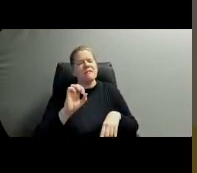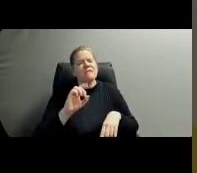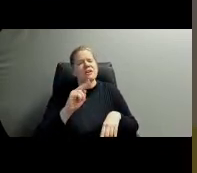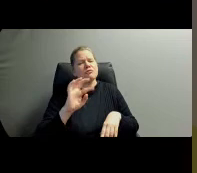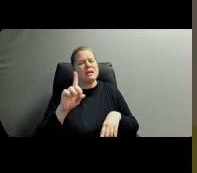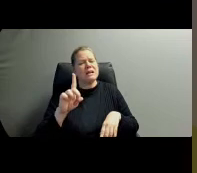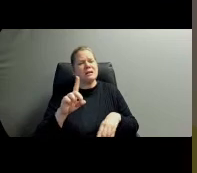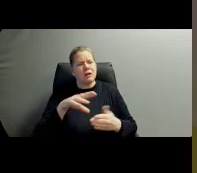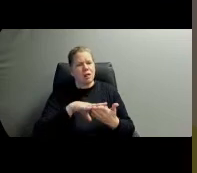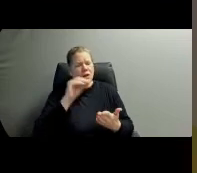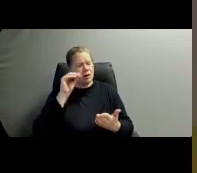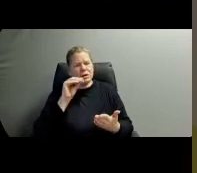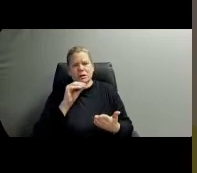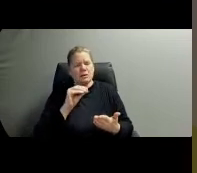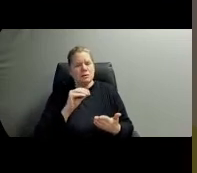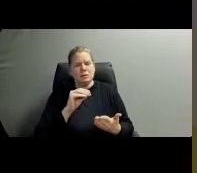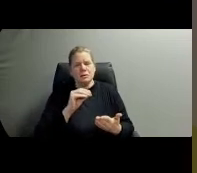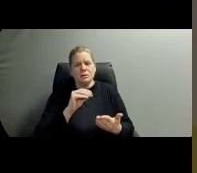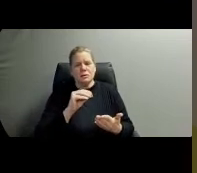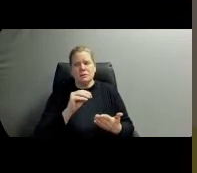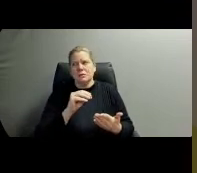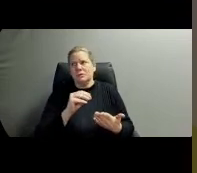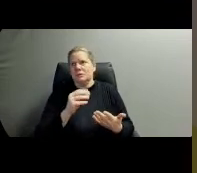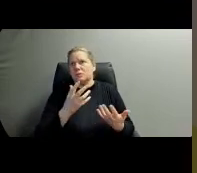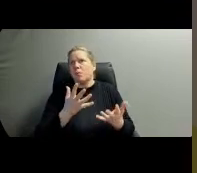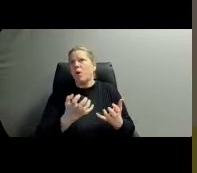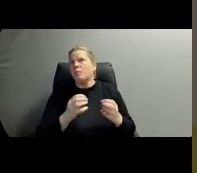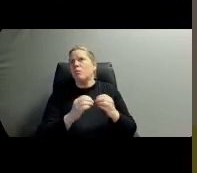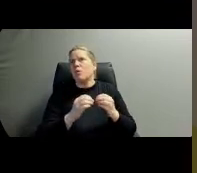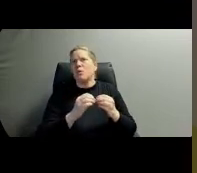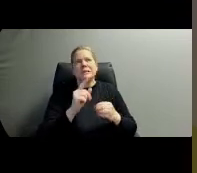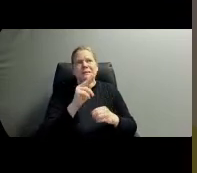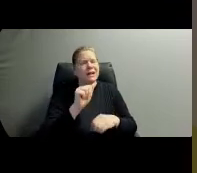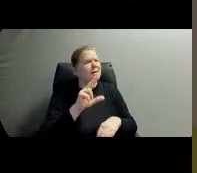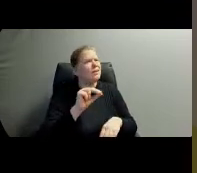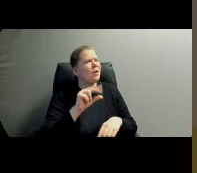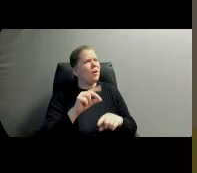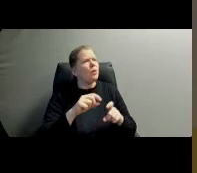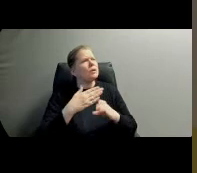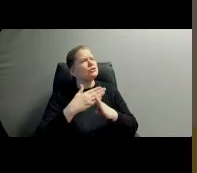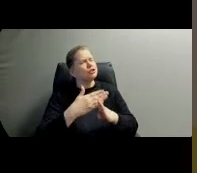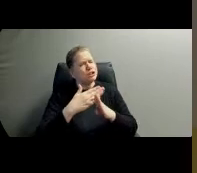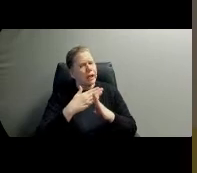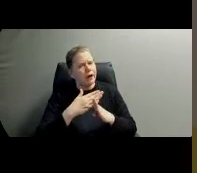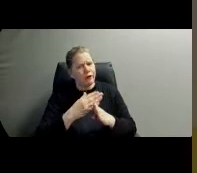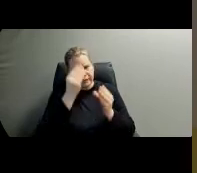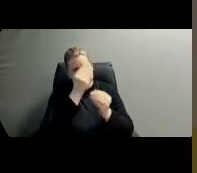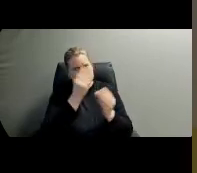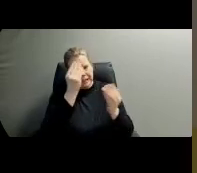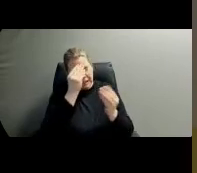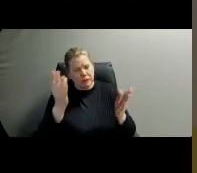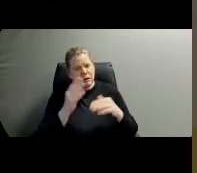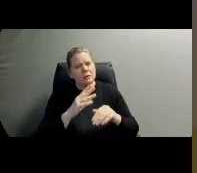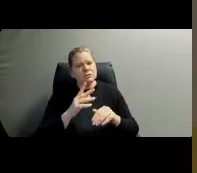not trying to kill the concept of having more data. Rather, we are trying to kill the concept of sharing that data. So we are trying to centralize